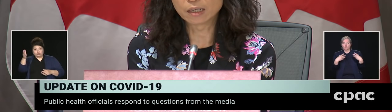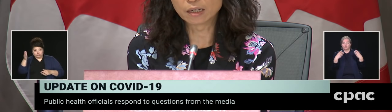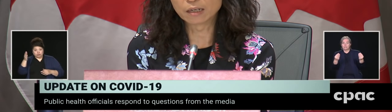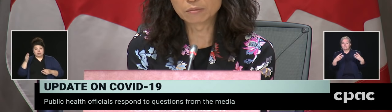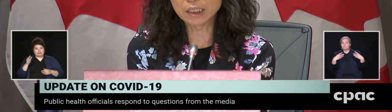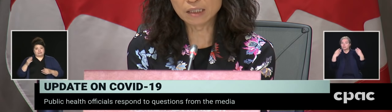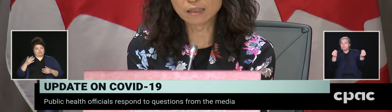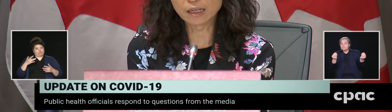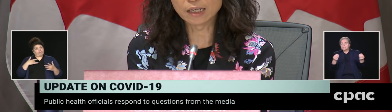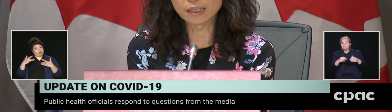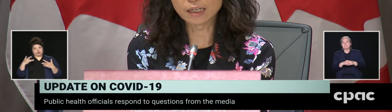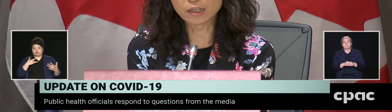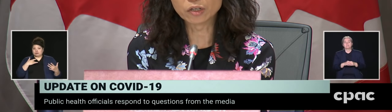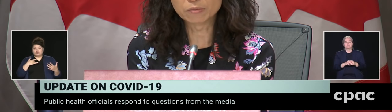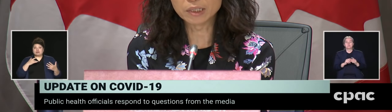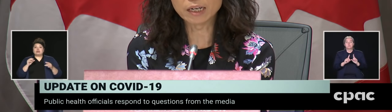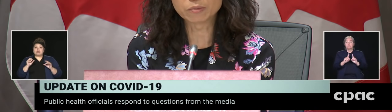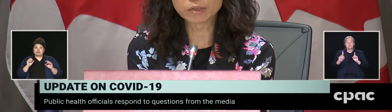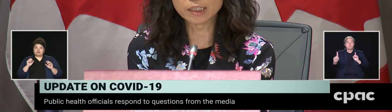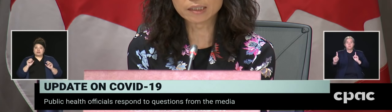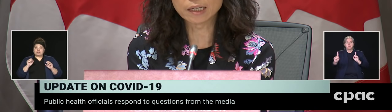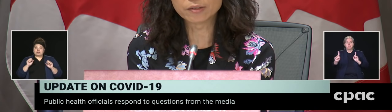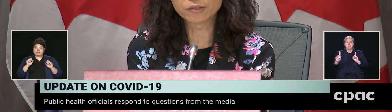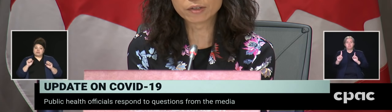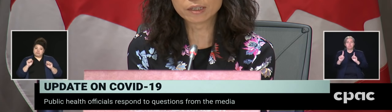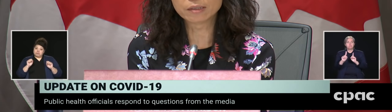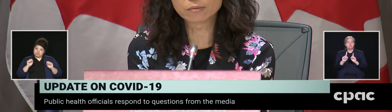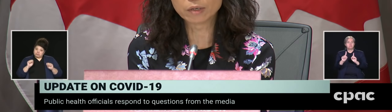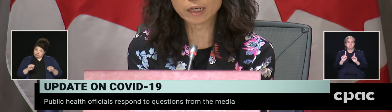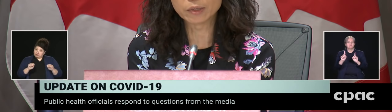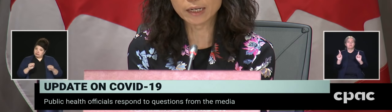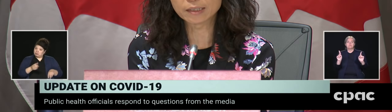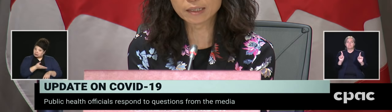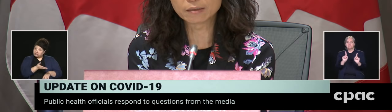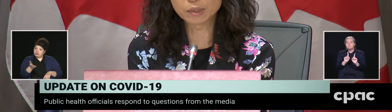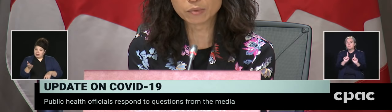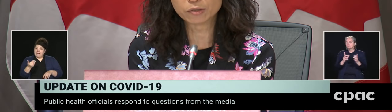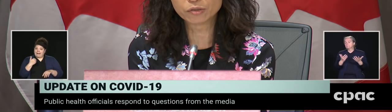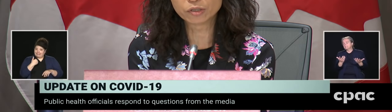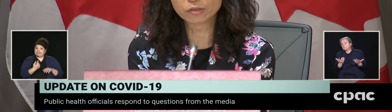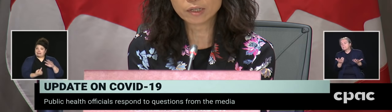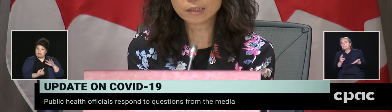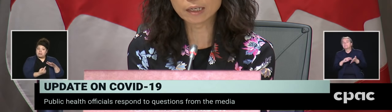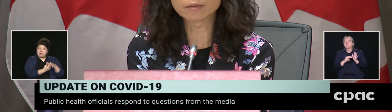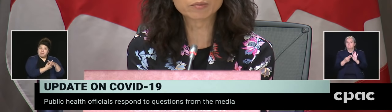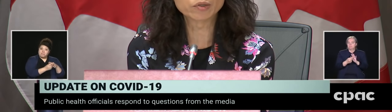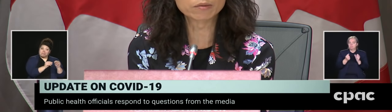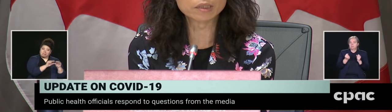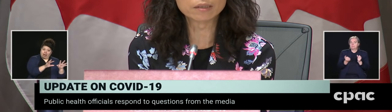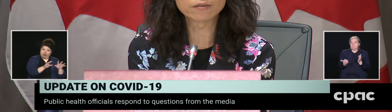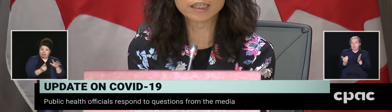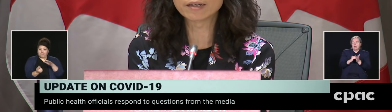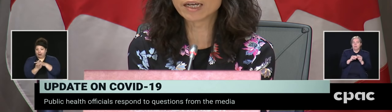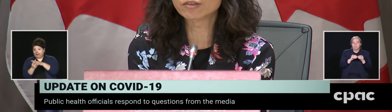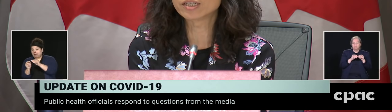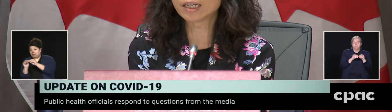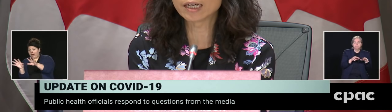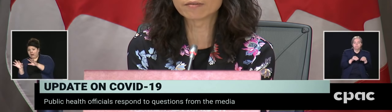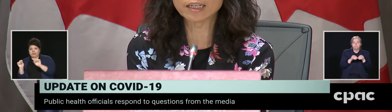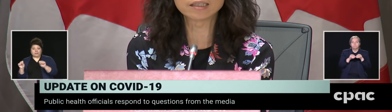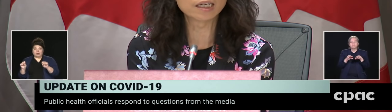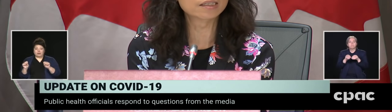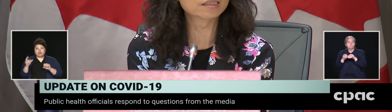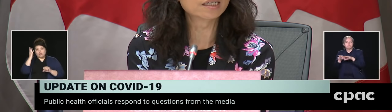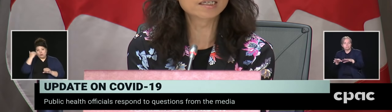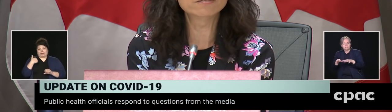potentially mean that there could be outbreaks. And so this is why we're asking people to set up appointments, find out how you can